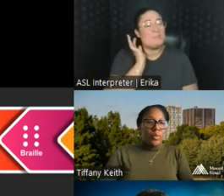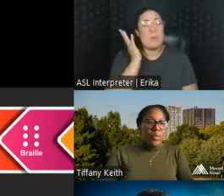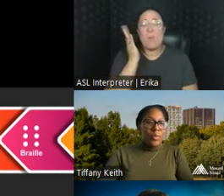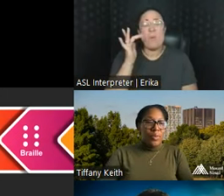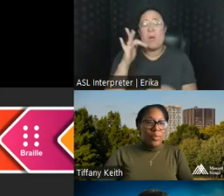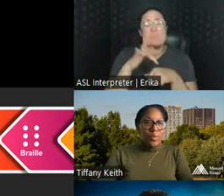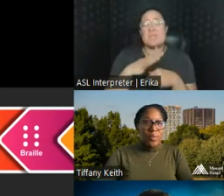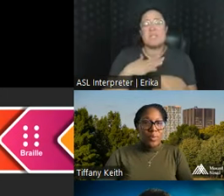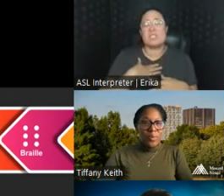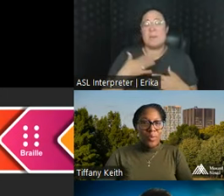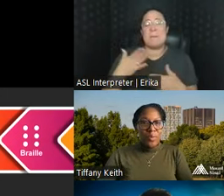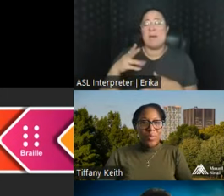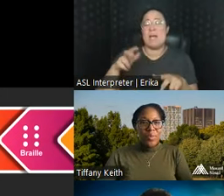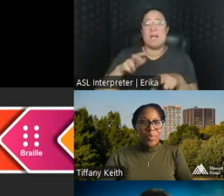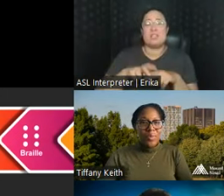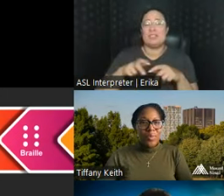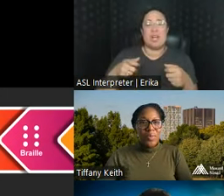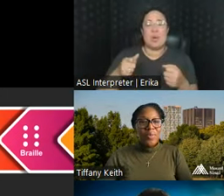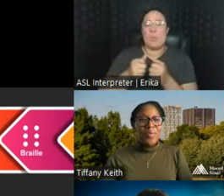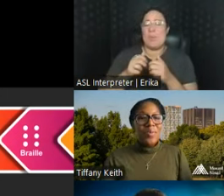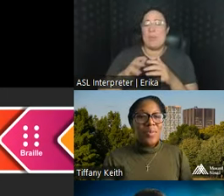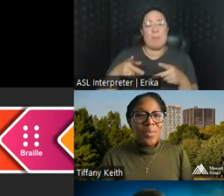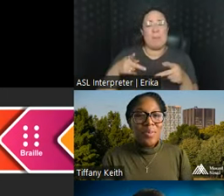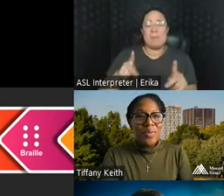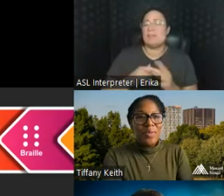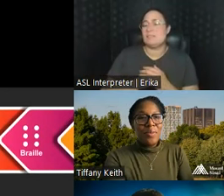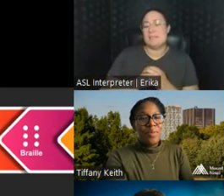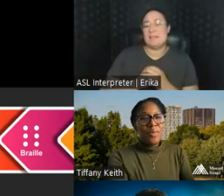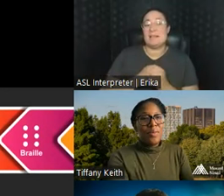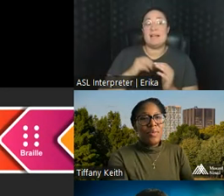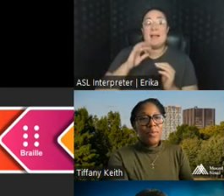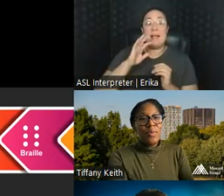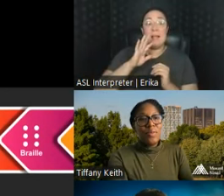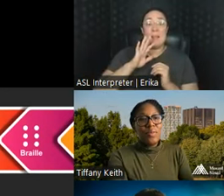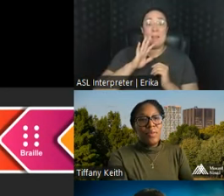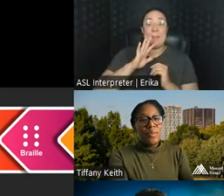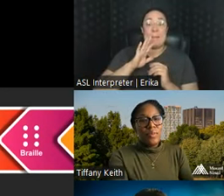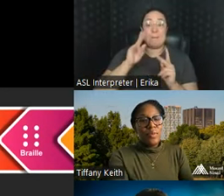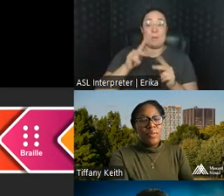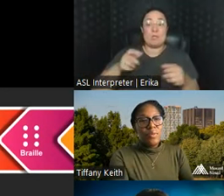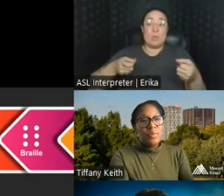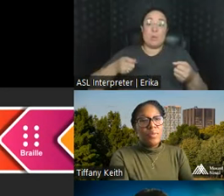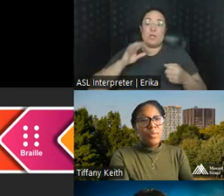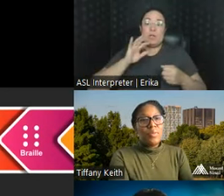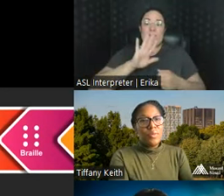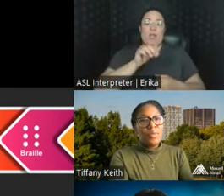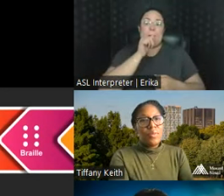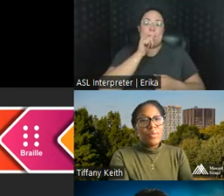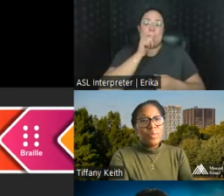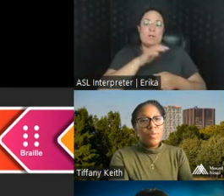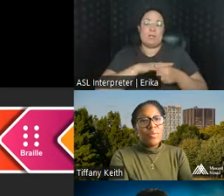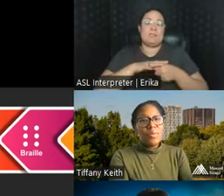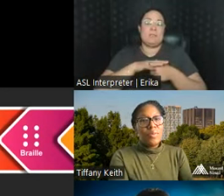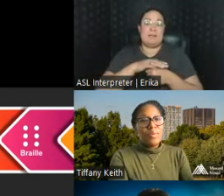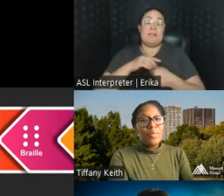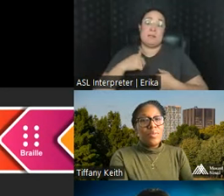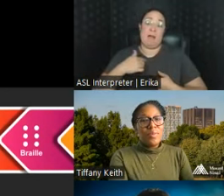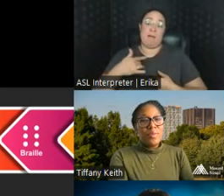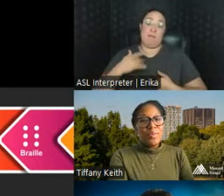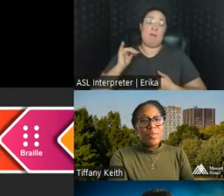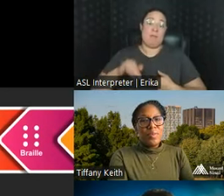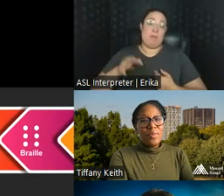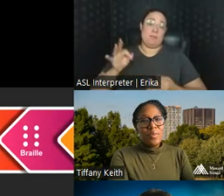chair without permission? You know, a person's wheelchair is part of their personal space. I certainly consider it to be.